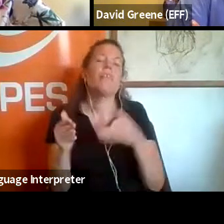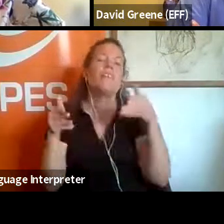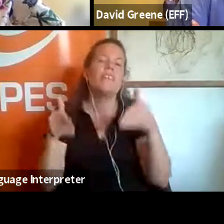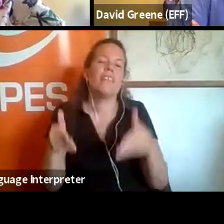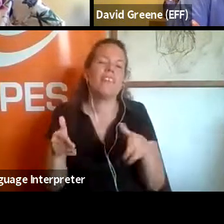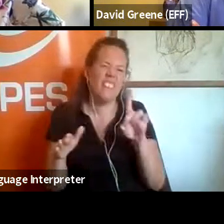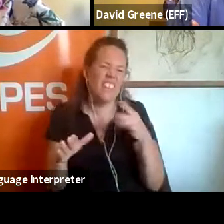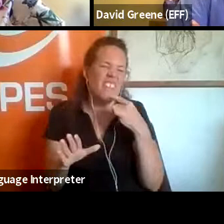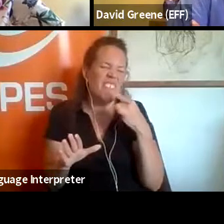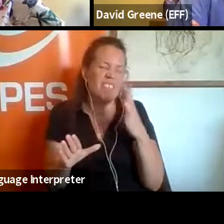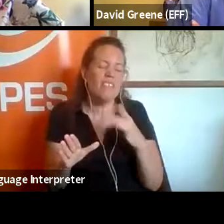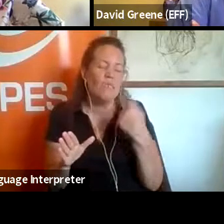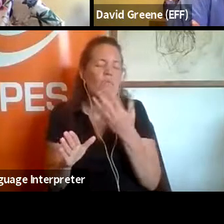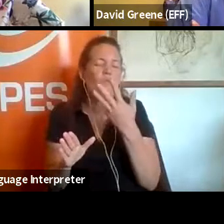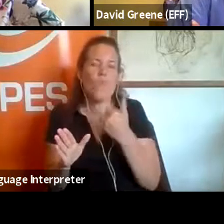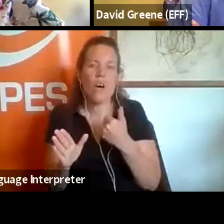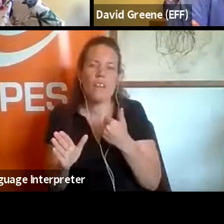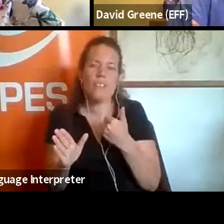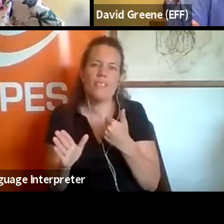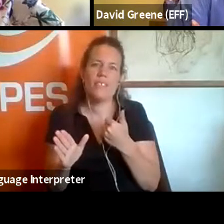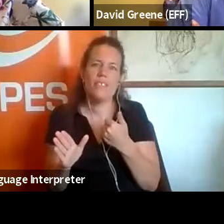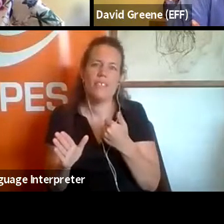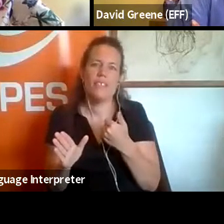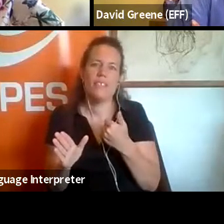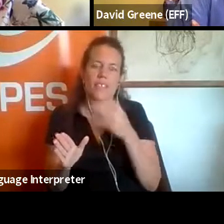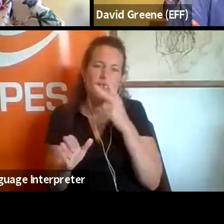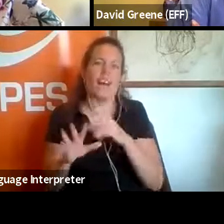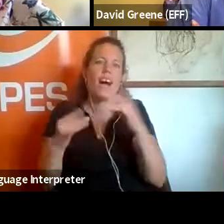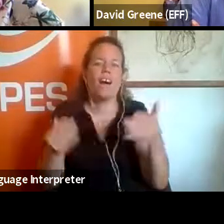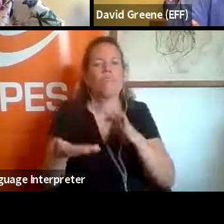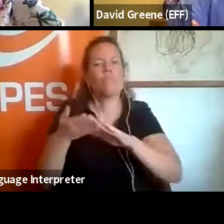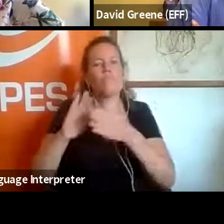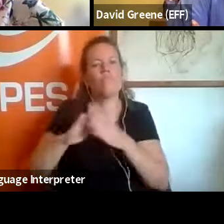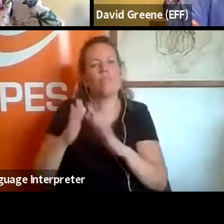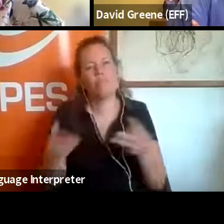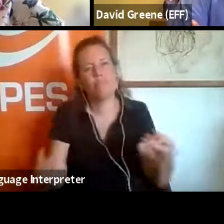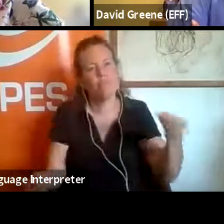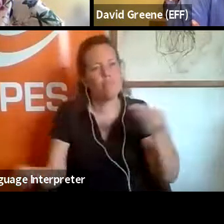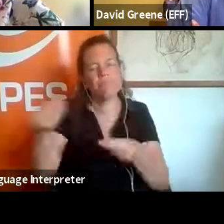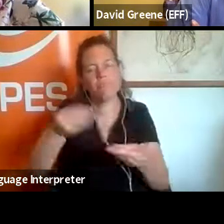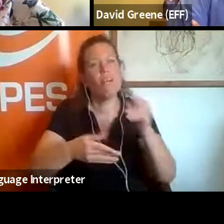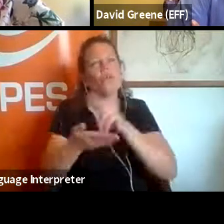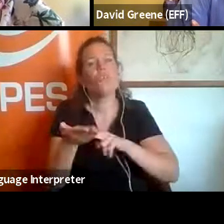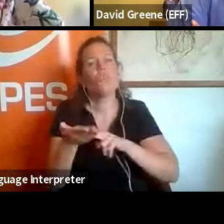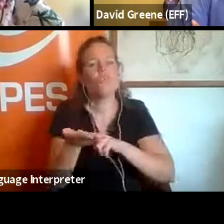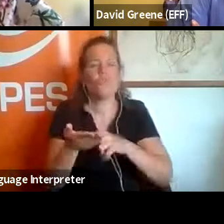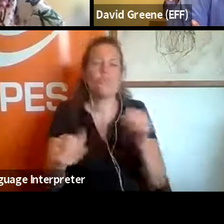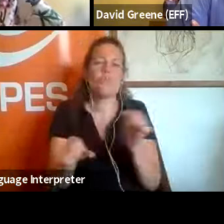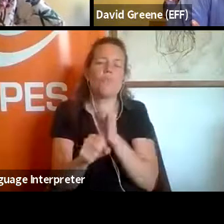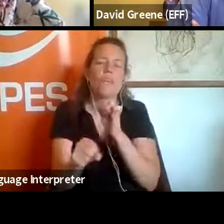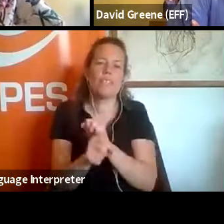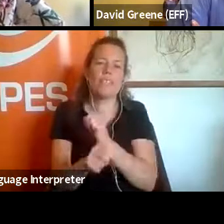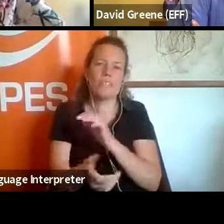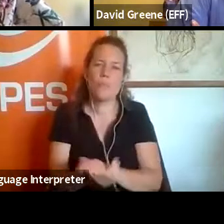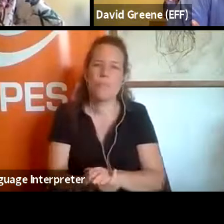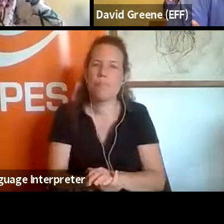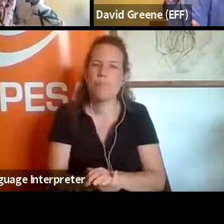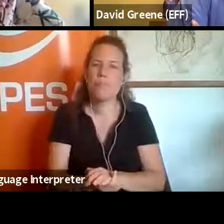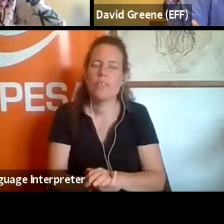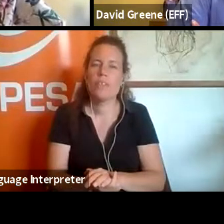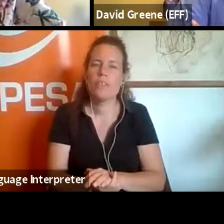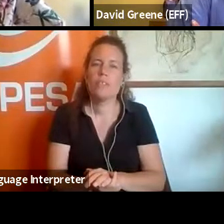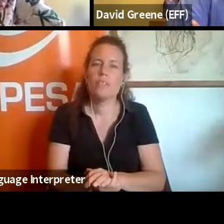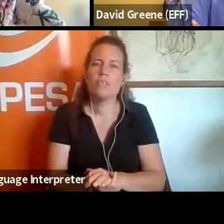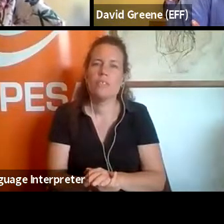do we actually make sure that different stakeholders use it in practice? So one of our objectives is to really